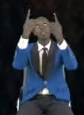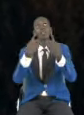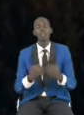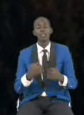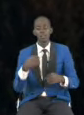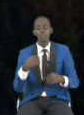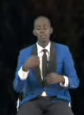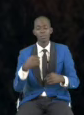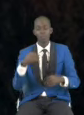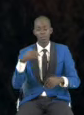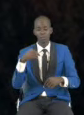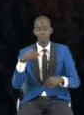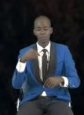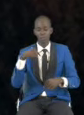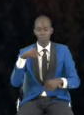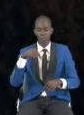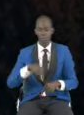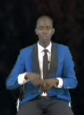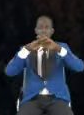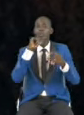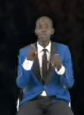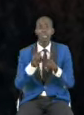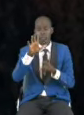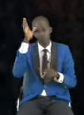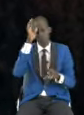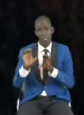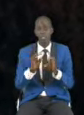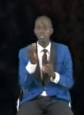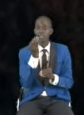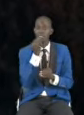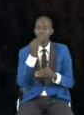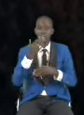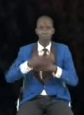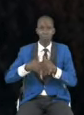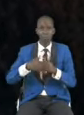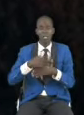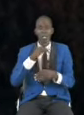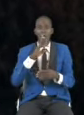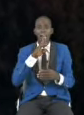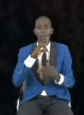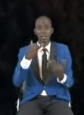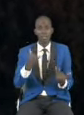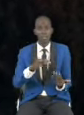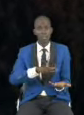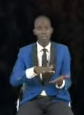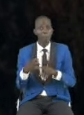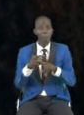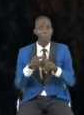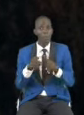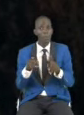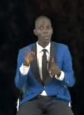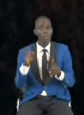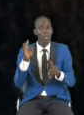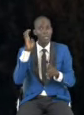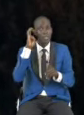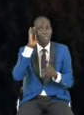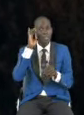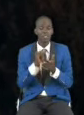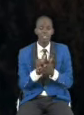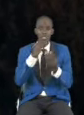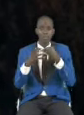not as your fathers did eat manna and are dead. He that eateth of this bread